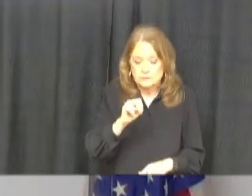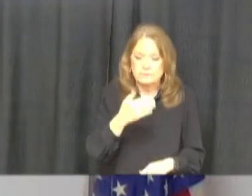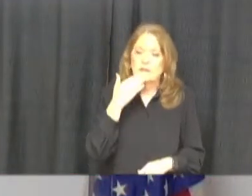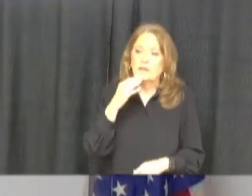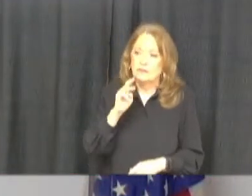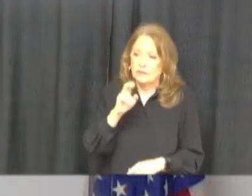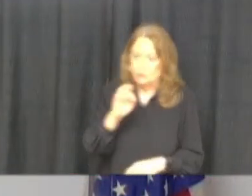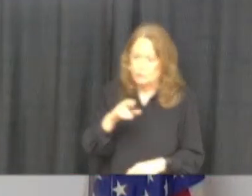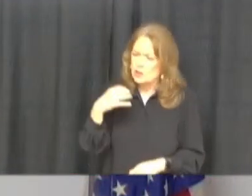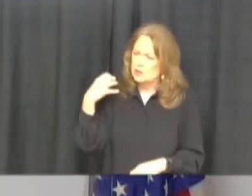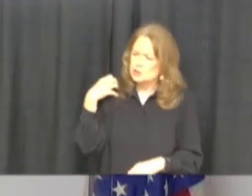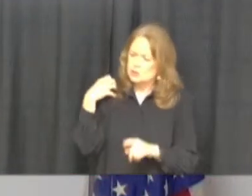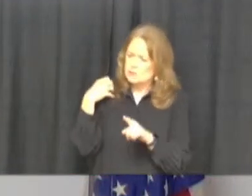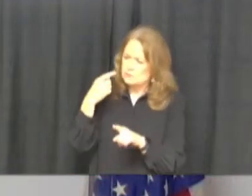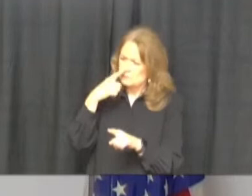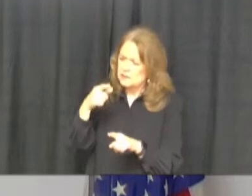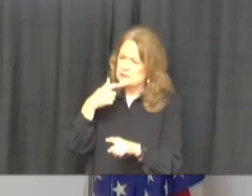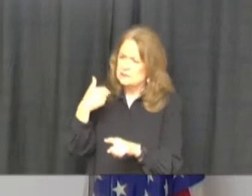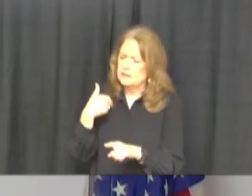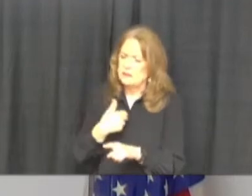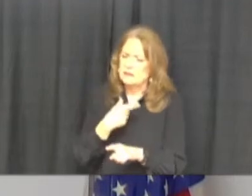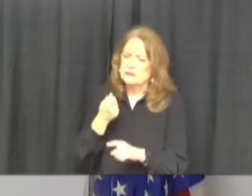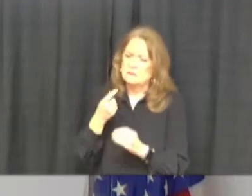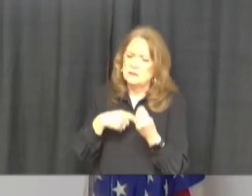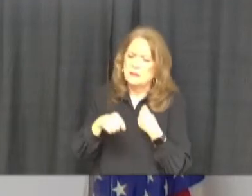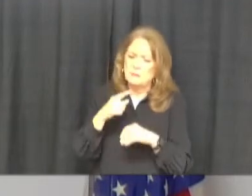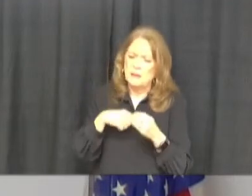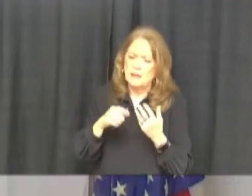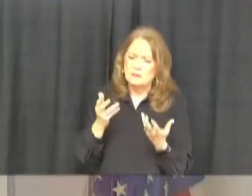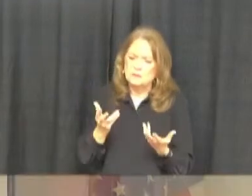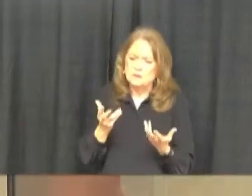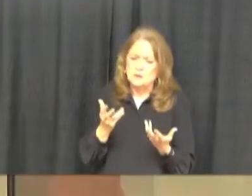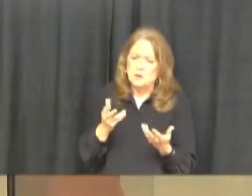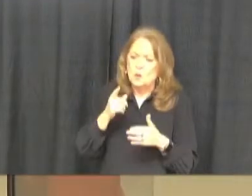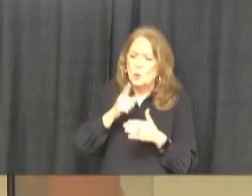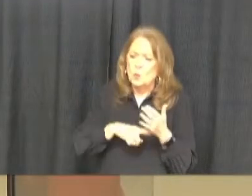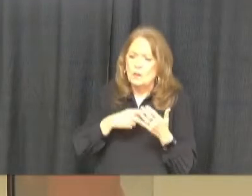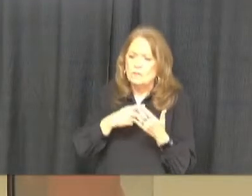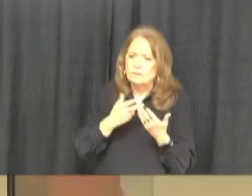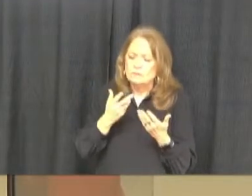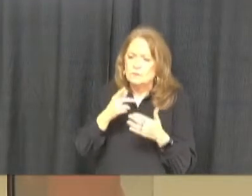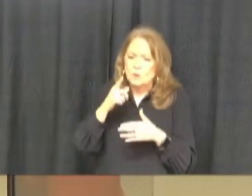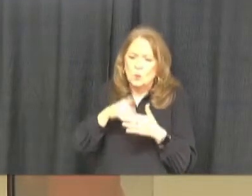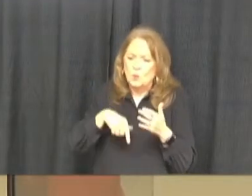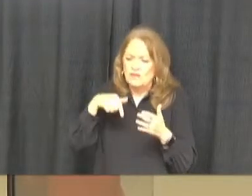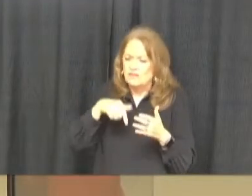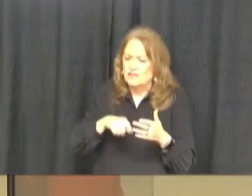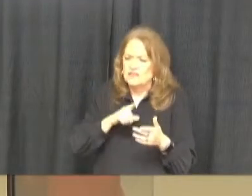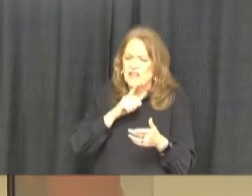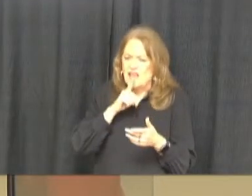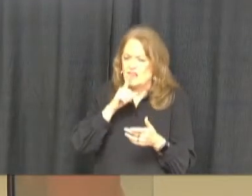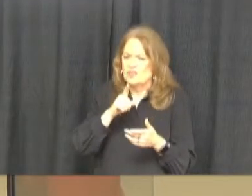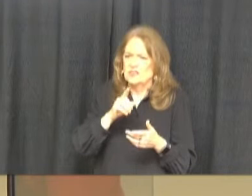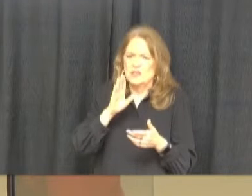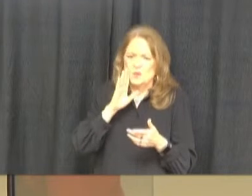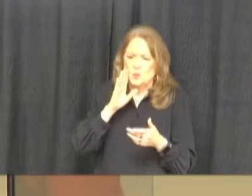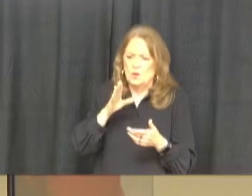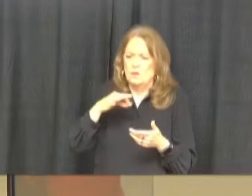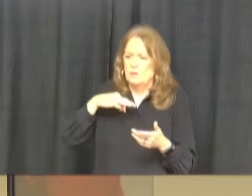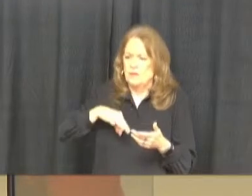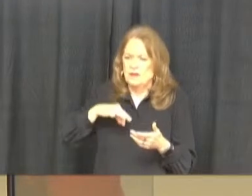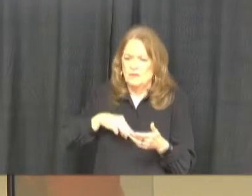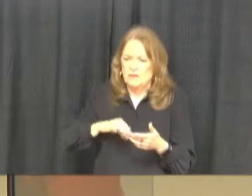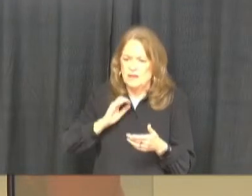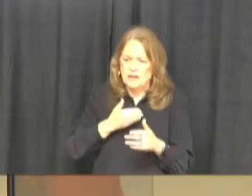Mayor. Chief, would you mind telling us a little bit about as far as what the program or what these actually do and how they benefit our